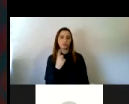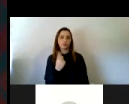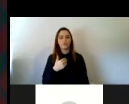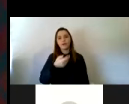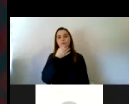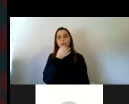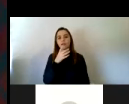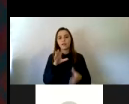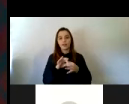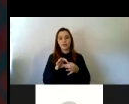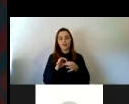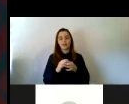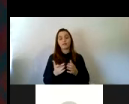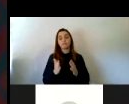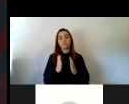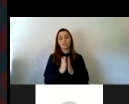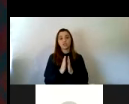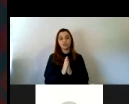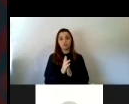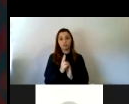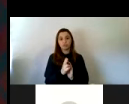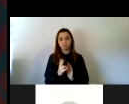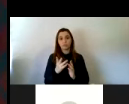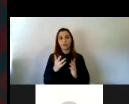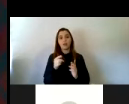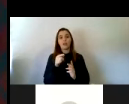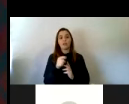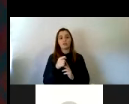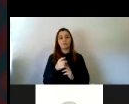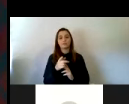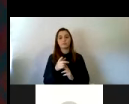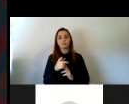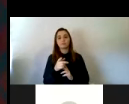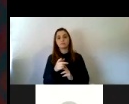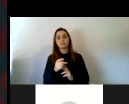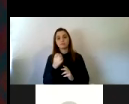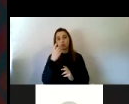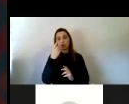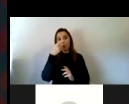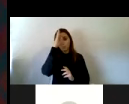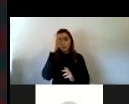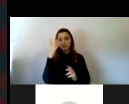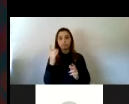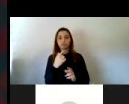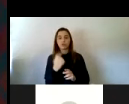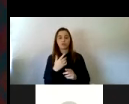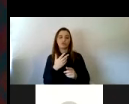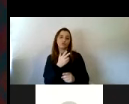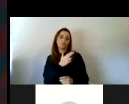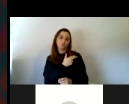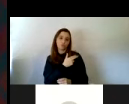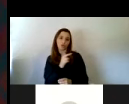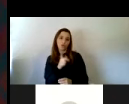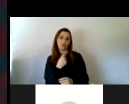Roma College in Szeged. Our college is a special dormitory for